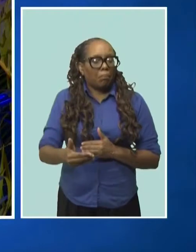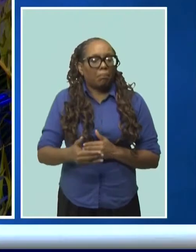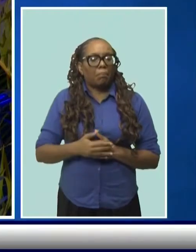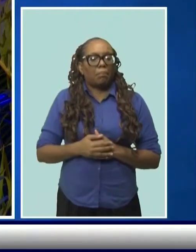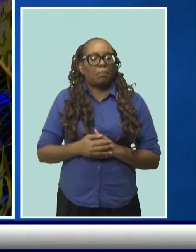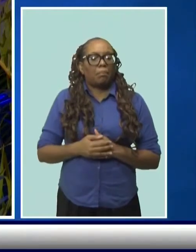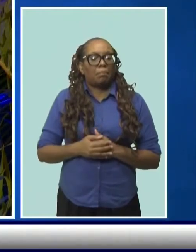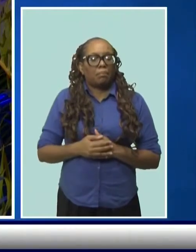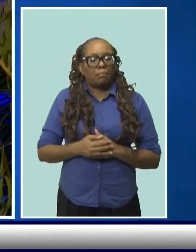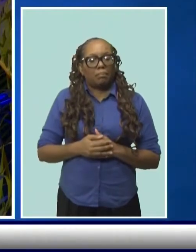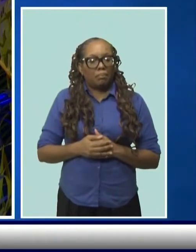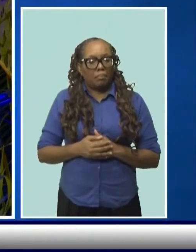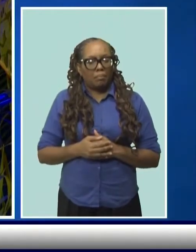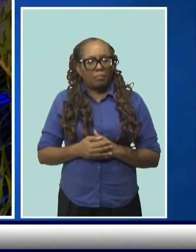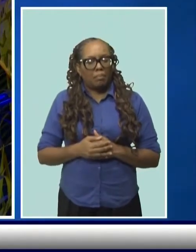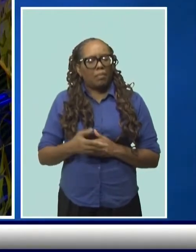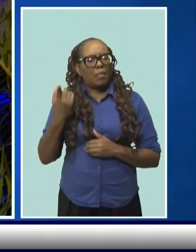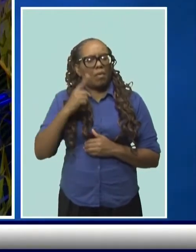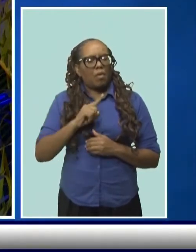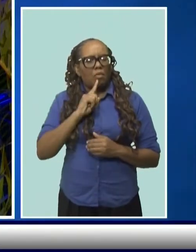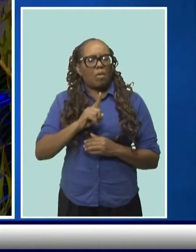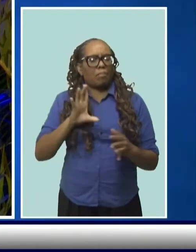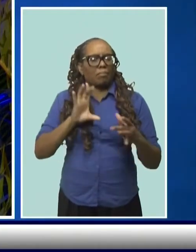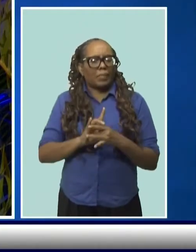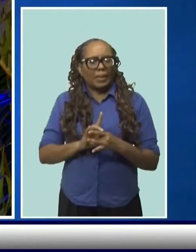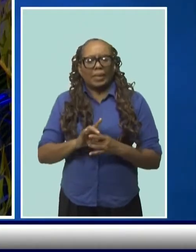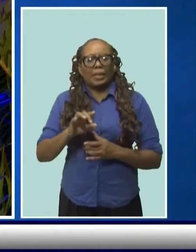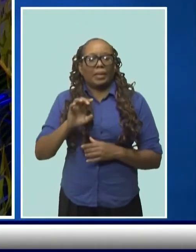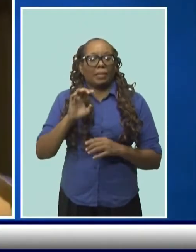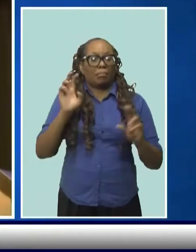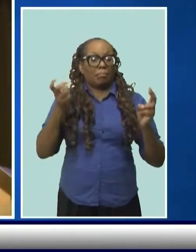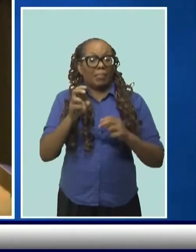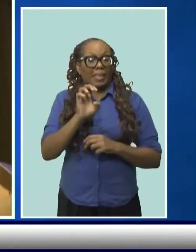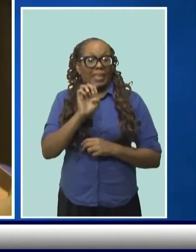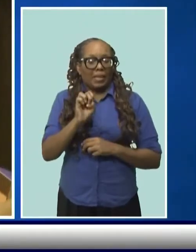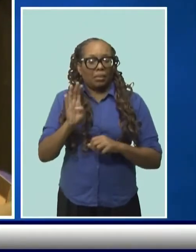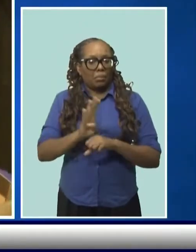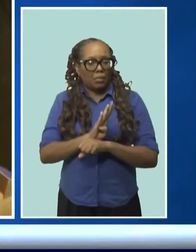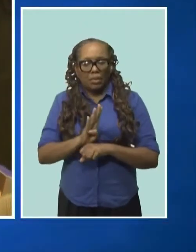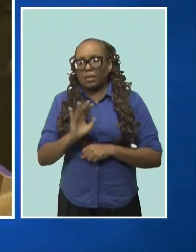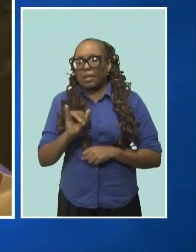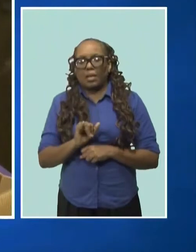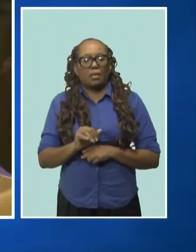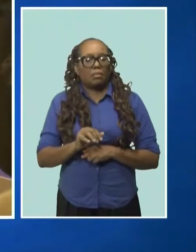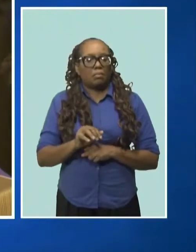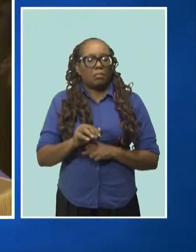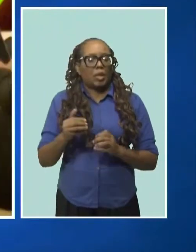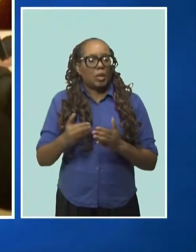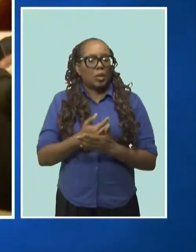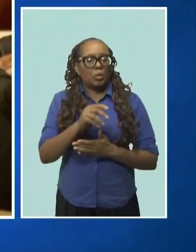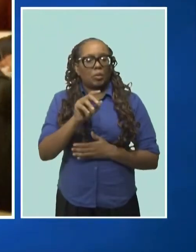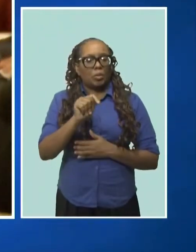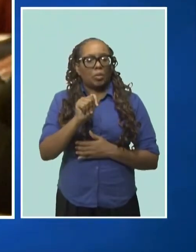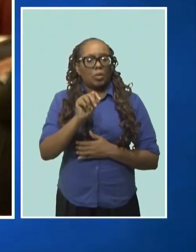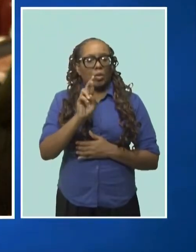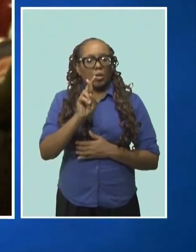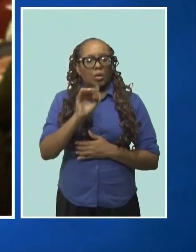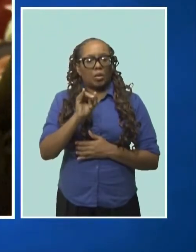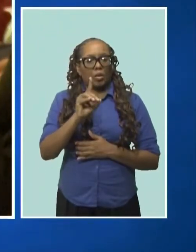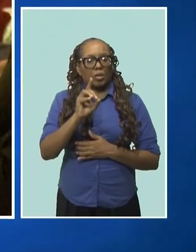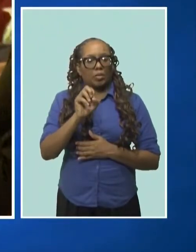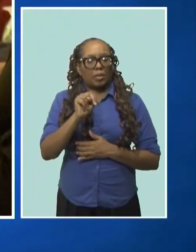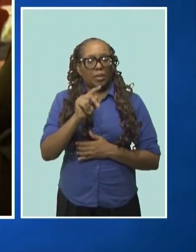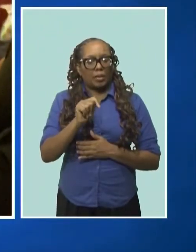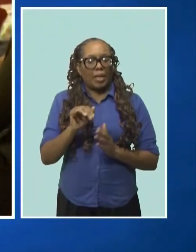buoyed by the e-immigration services, e-passport services, and by the Trident ID, is towards this notion